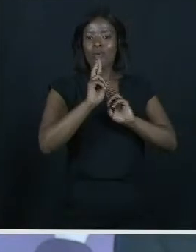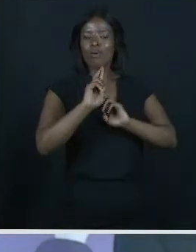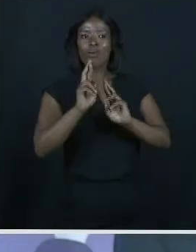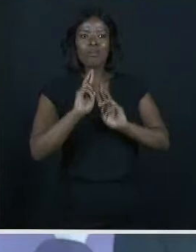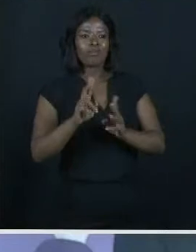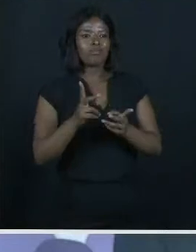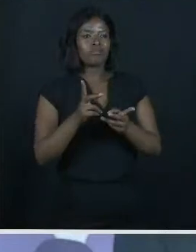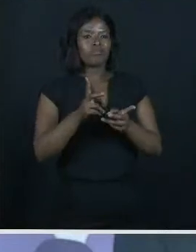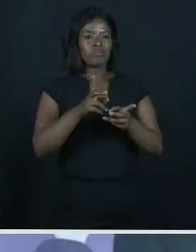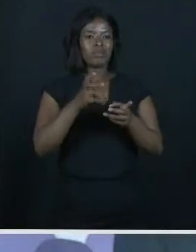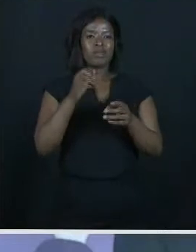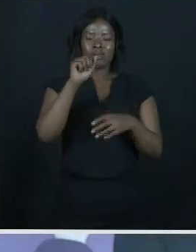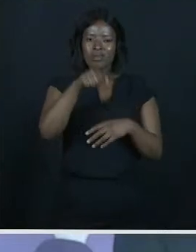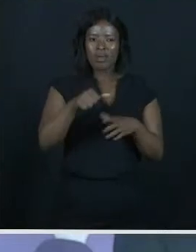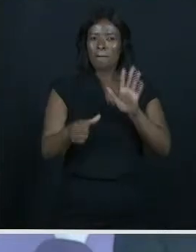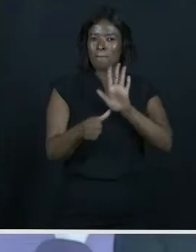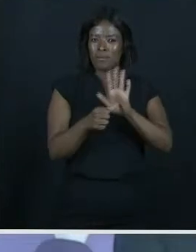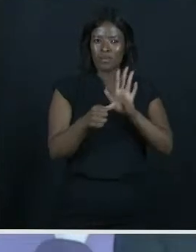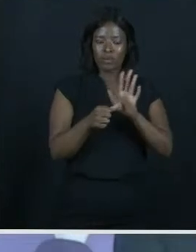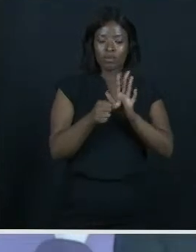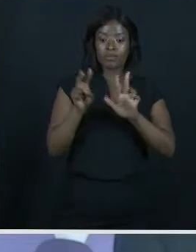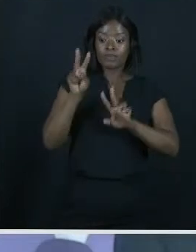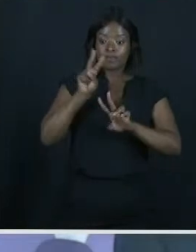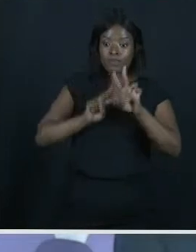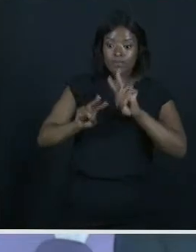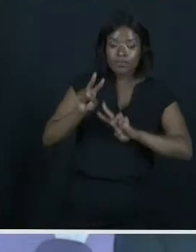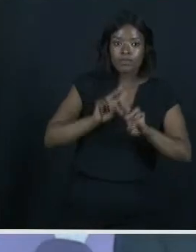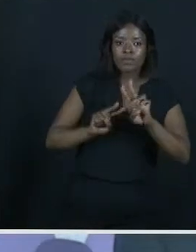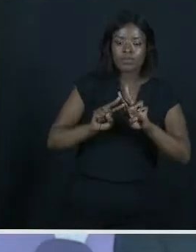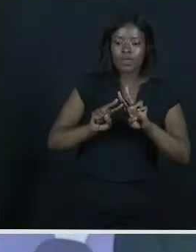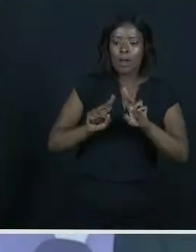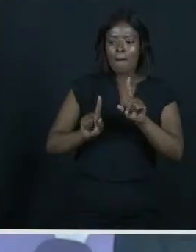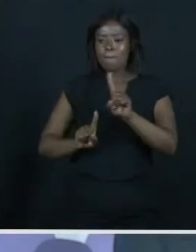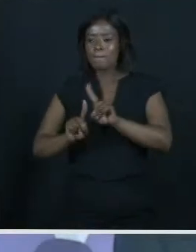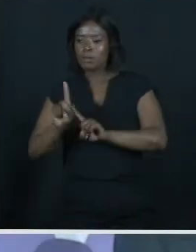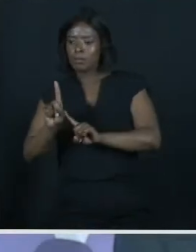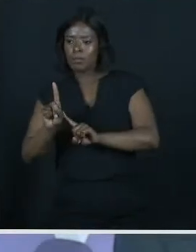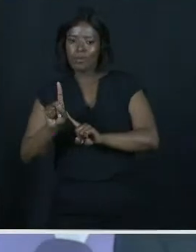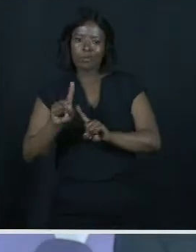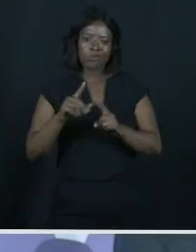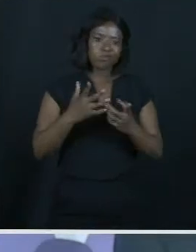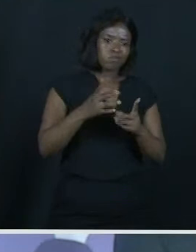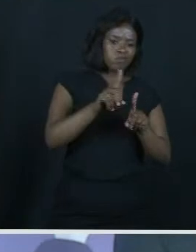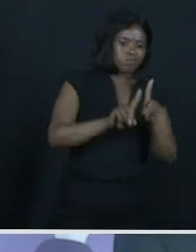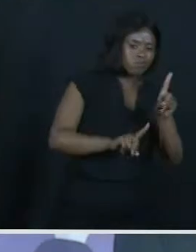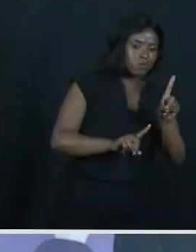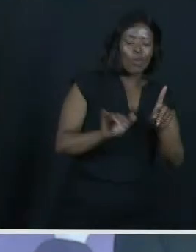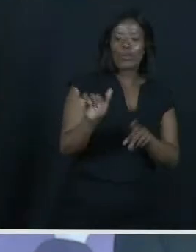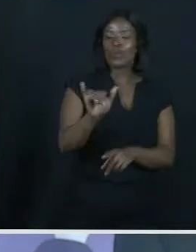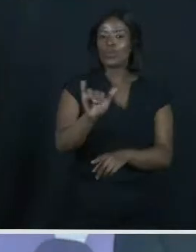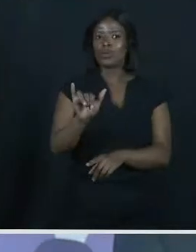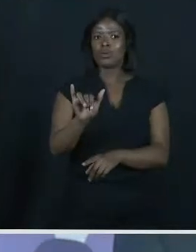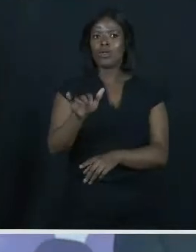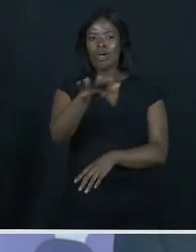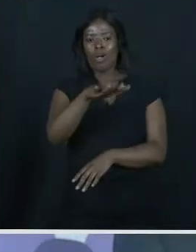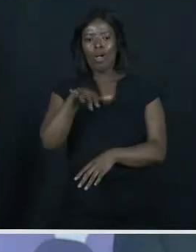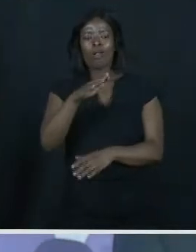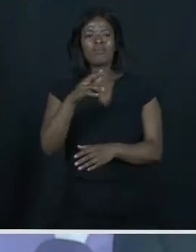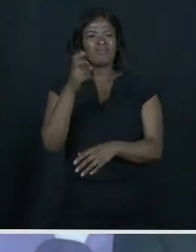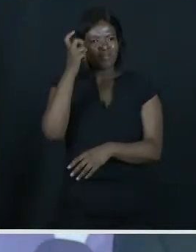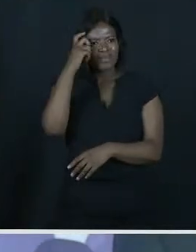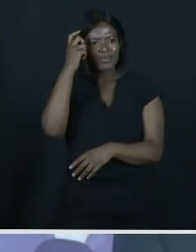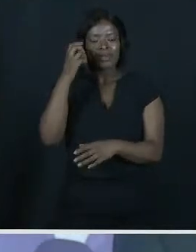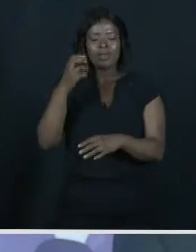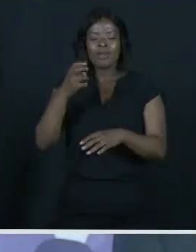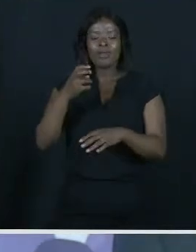it's important to do a critical evaluation of what's working and what's not working. And we all need to be accountable for our behavior in